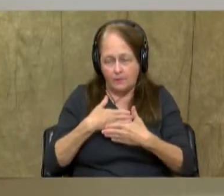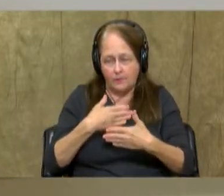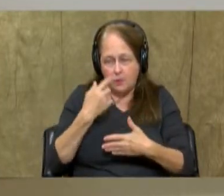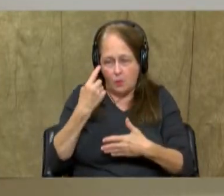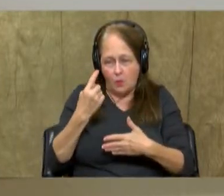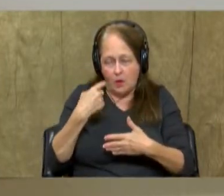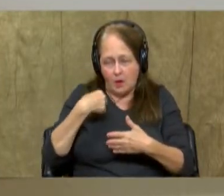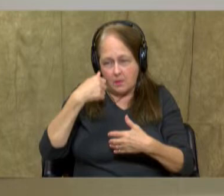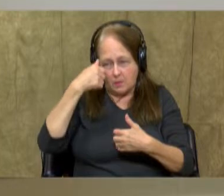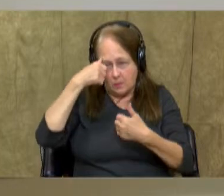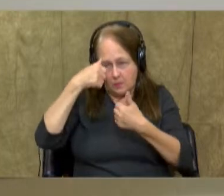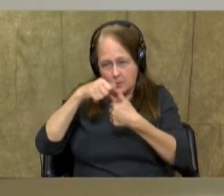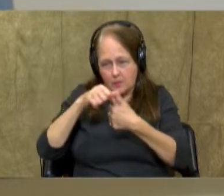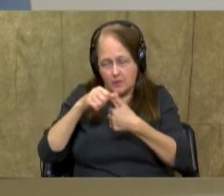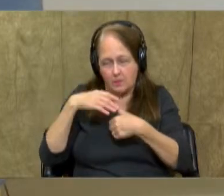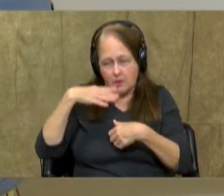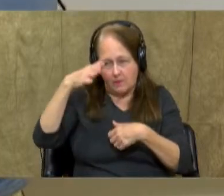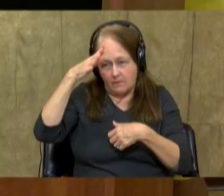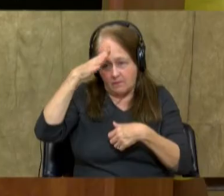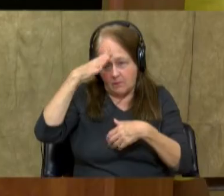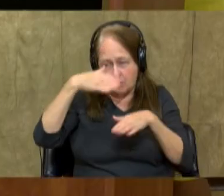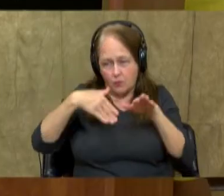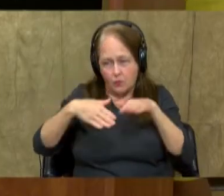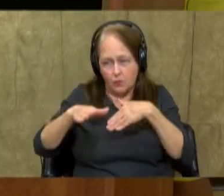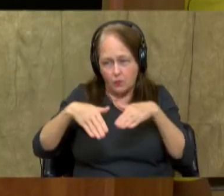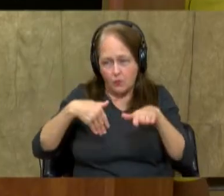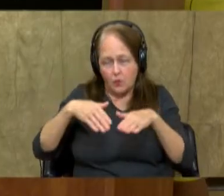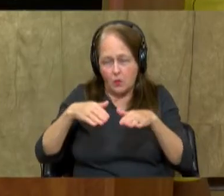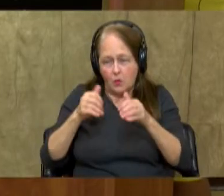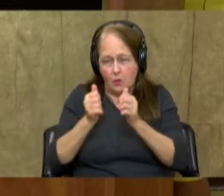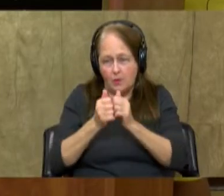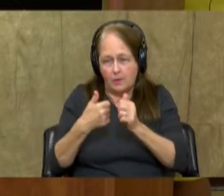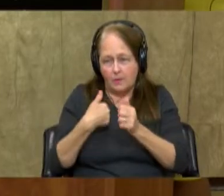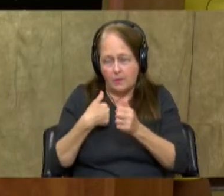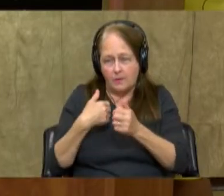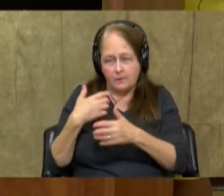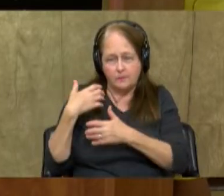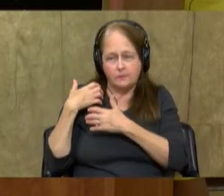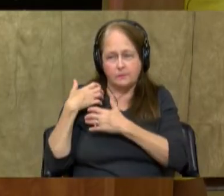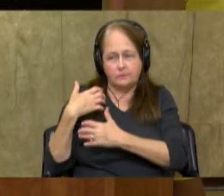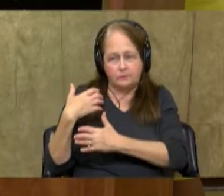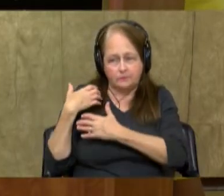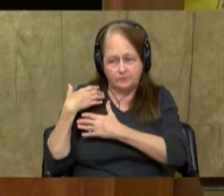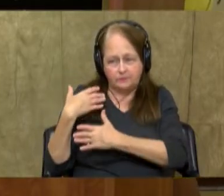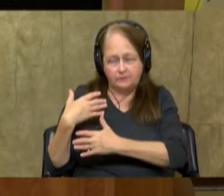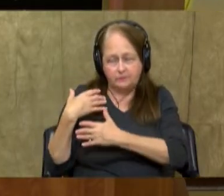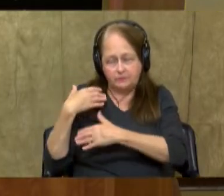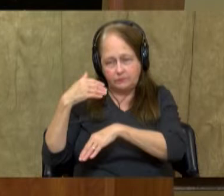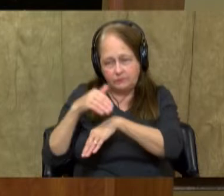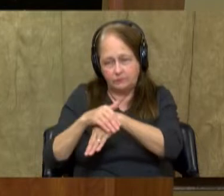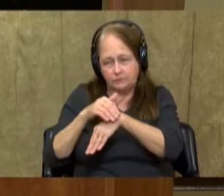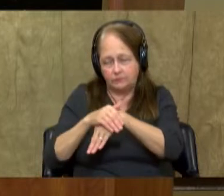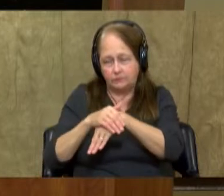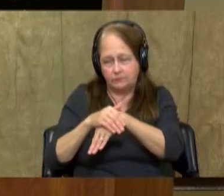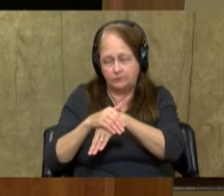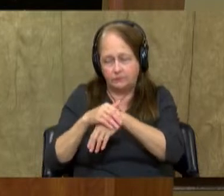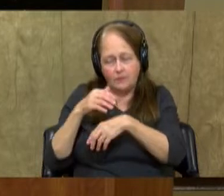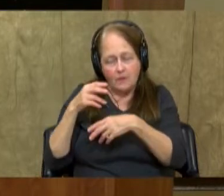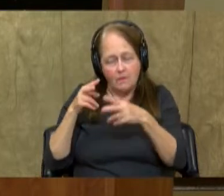my memories is of my father walking up and down the room with me in his arms at night when I